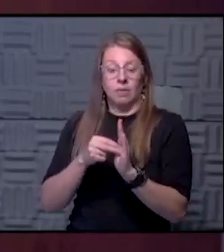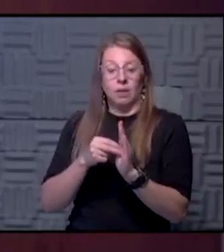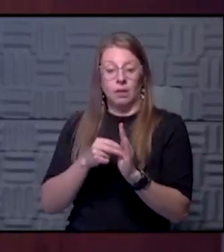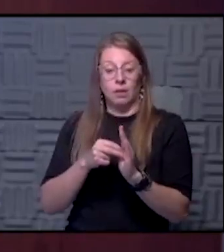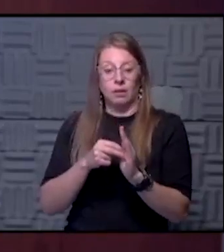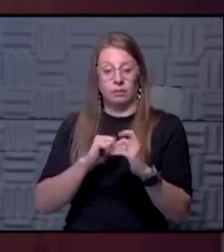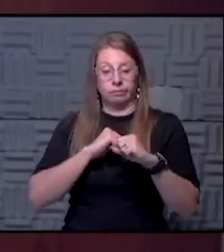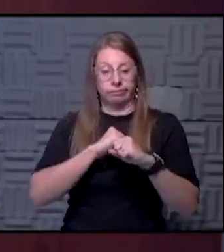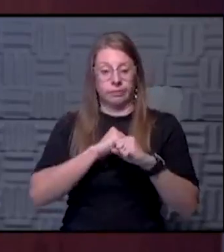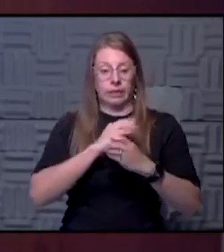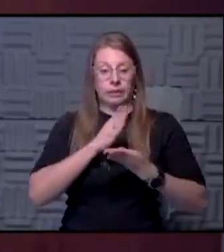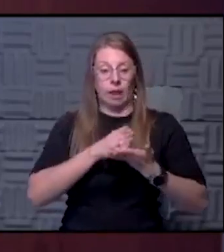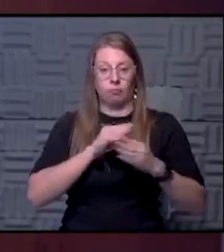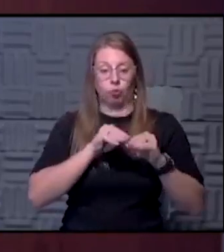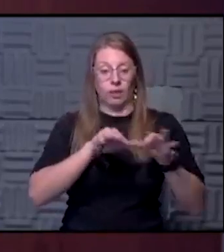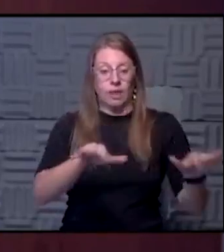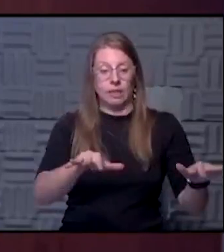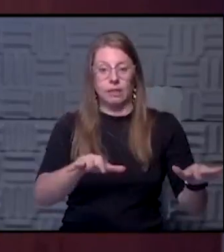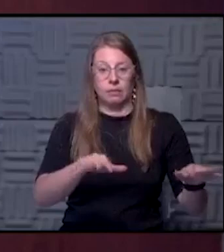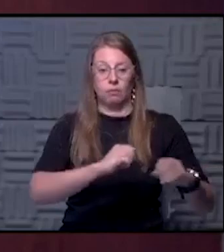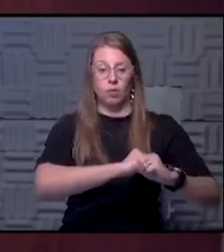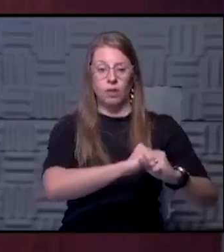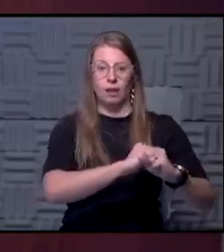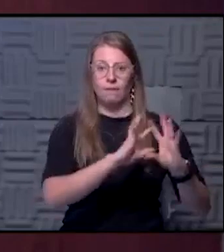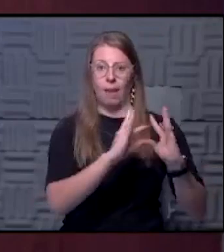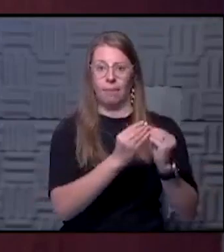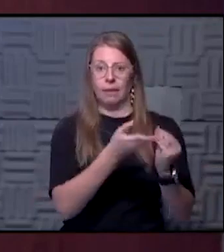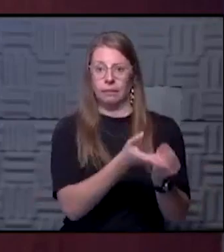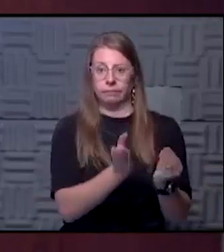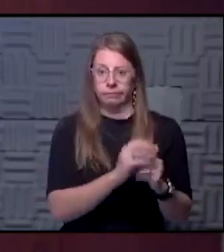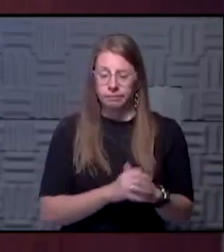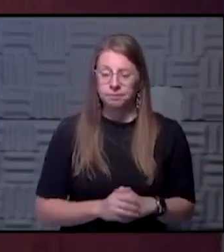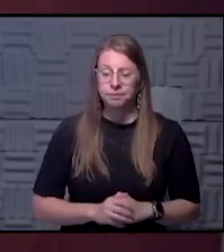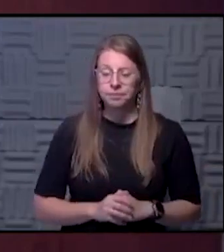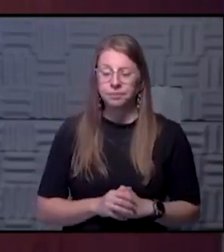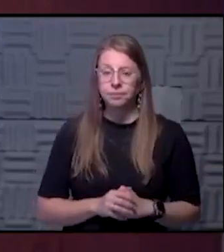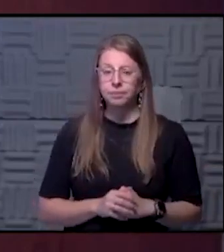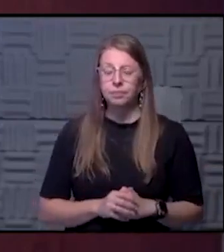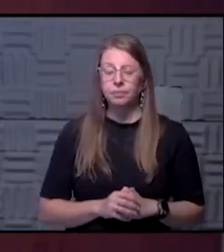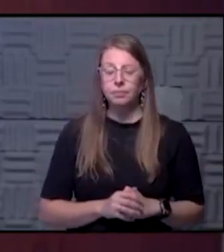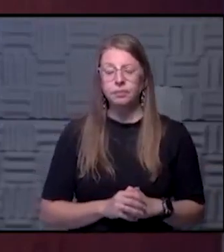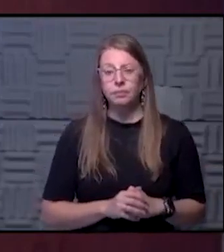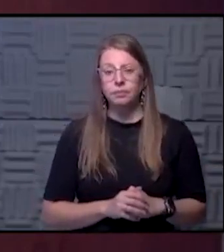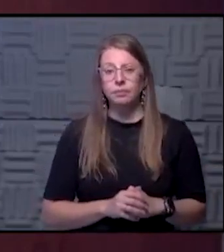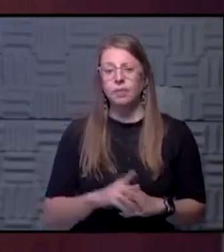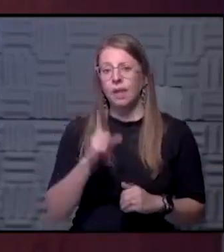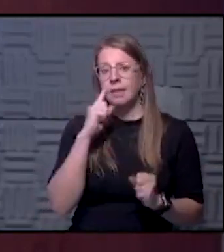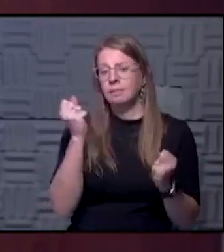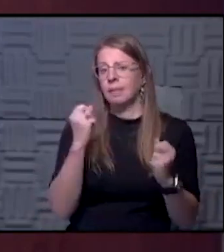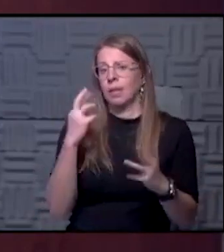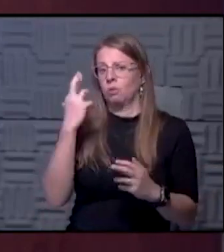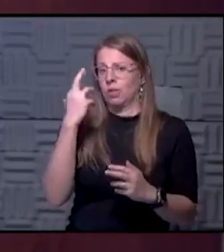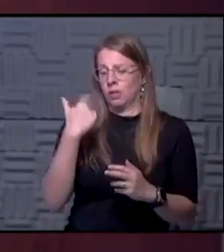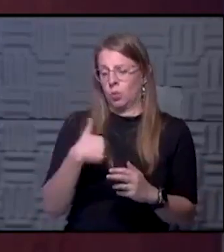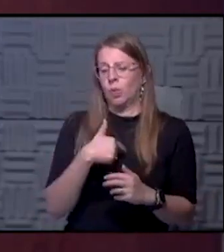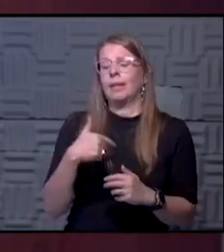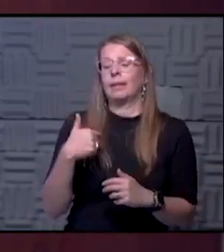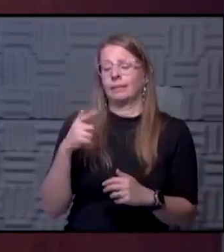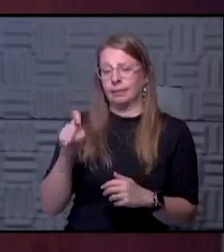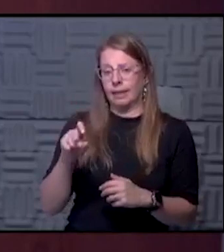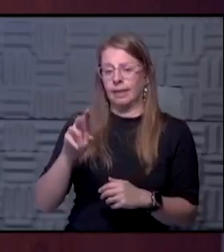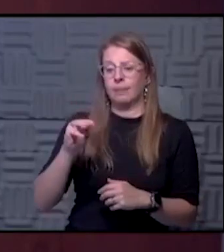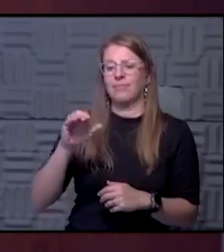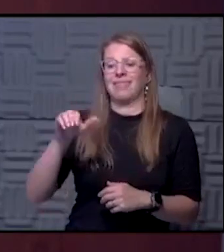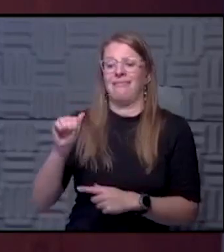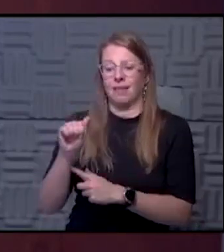of COVID-19 and protect your other family members. So I think there are a lot of reasons why we need